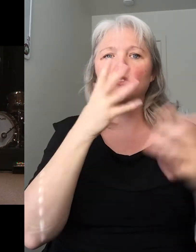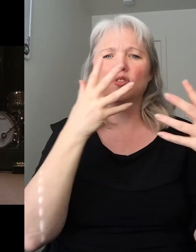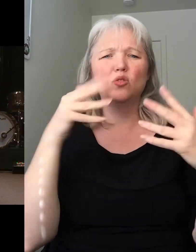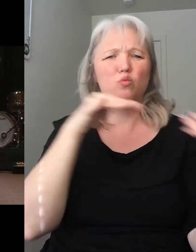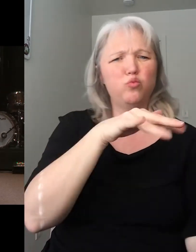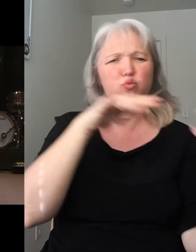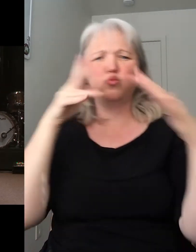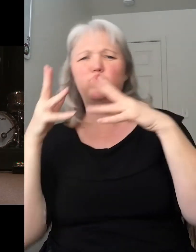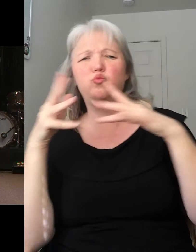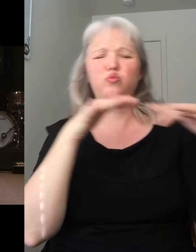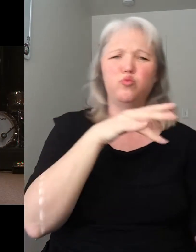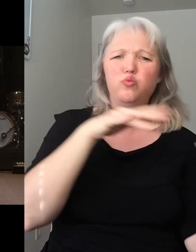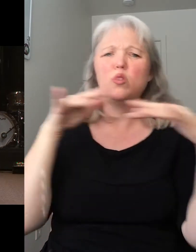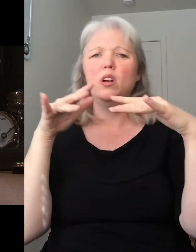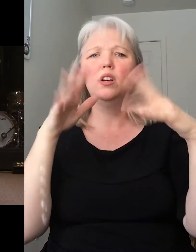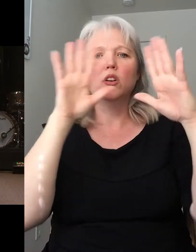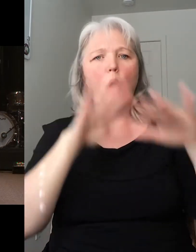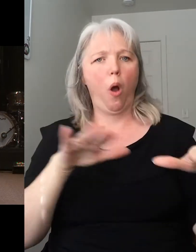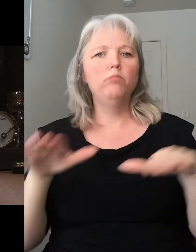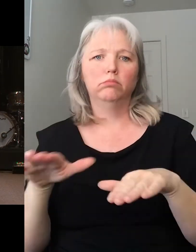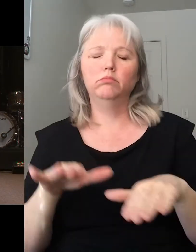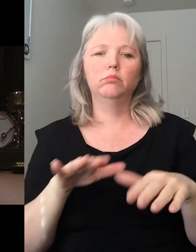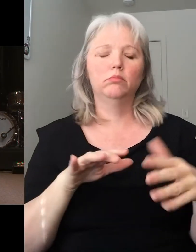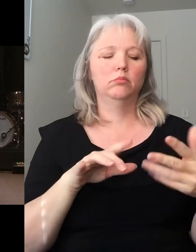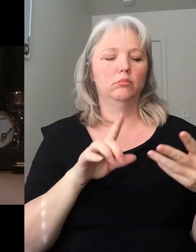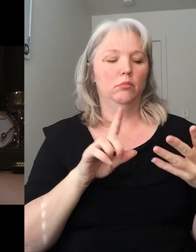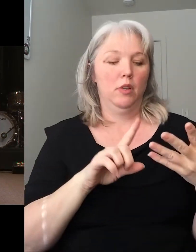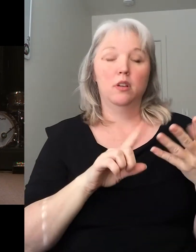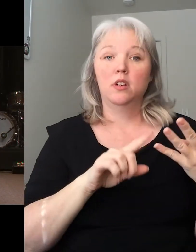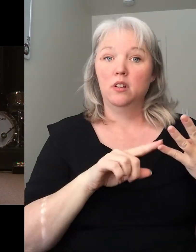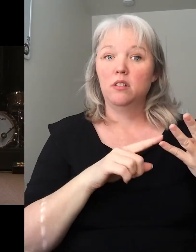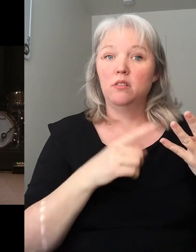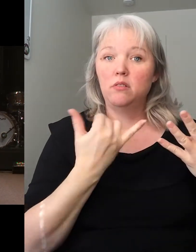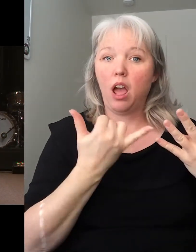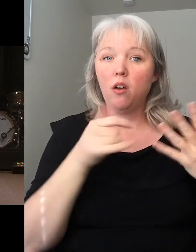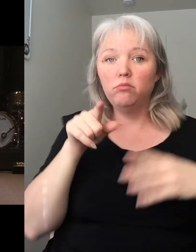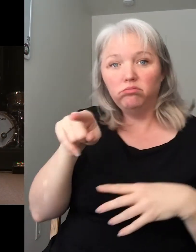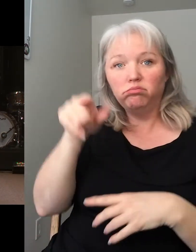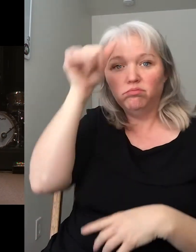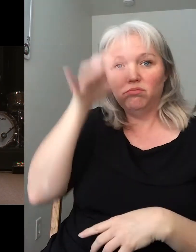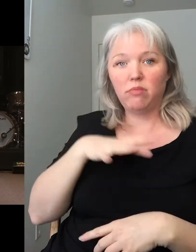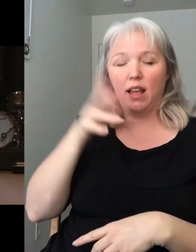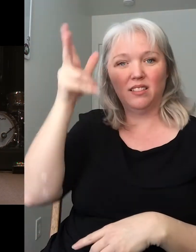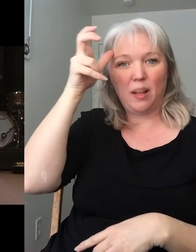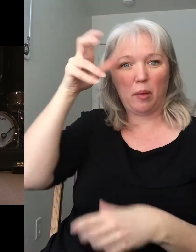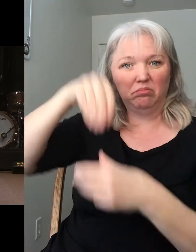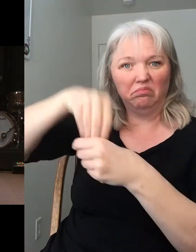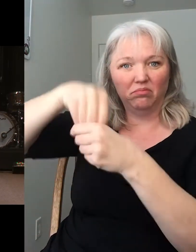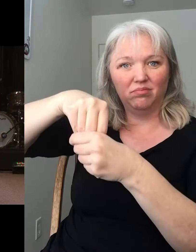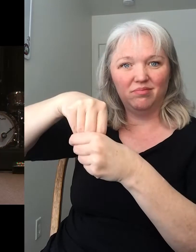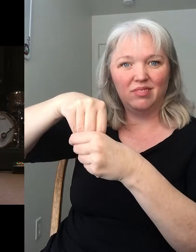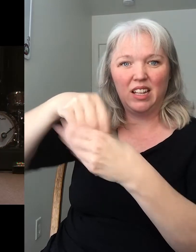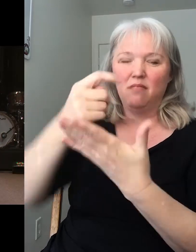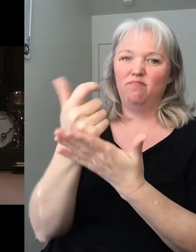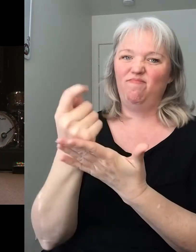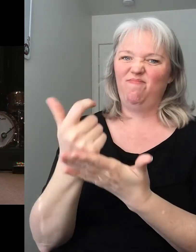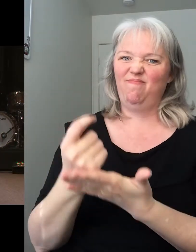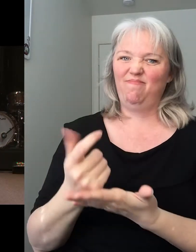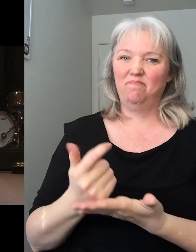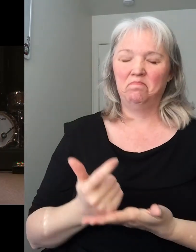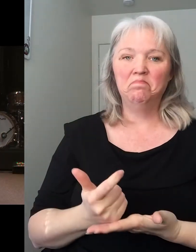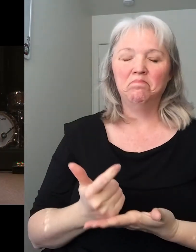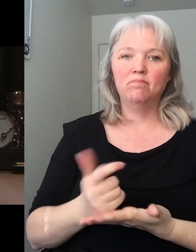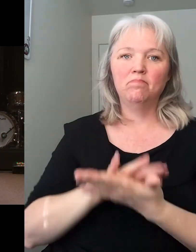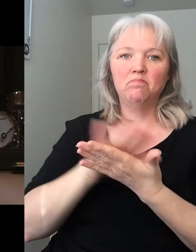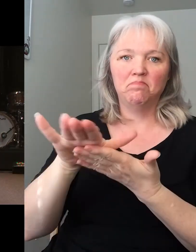calmed the storm. And now then he takes this demoniac and delivers him from all of these